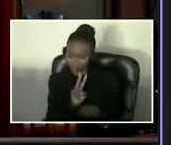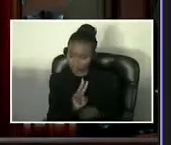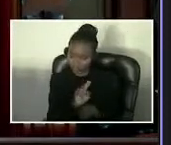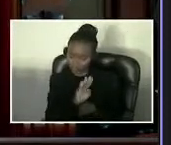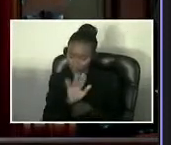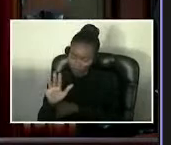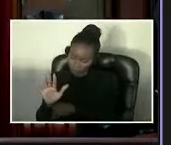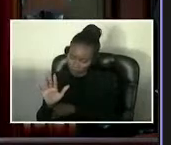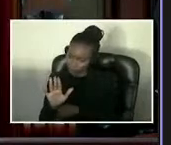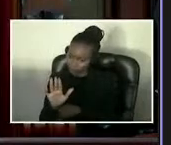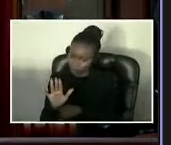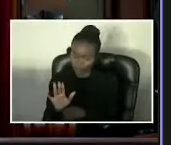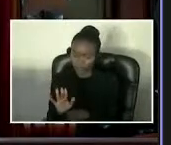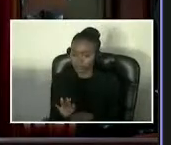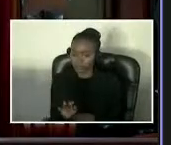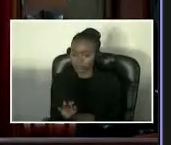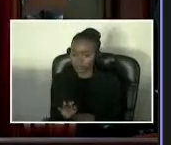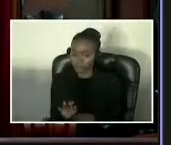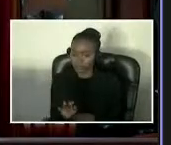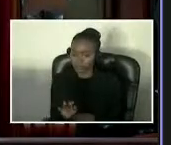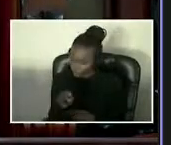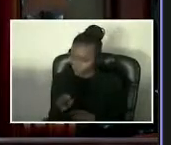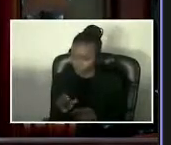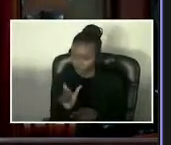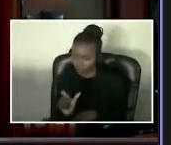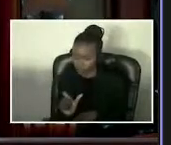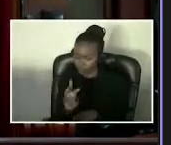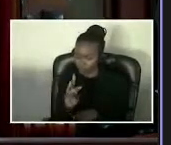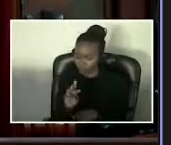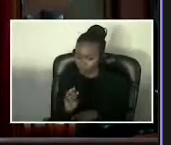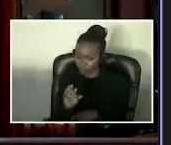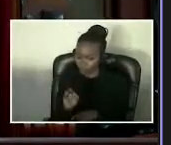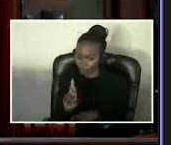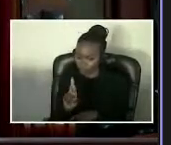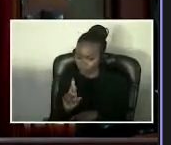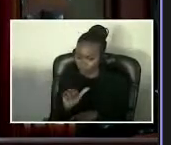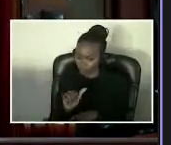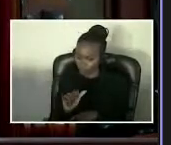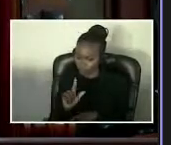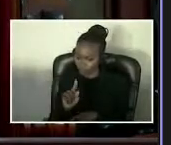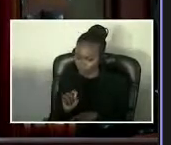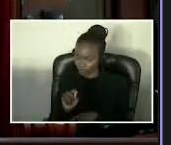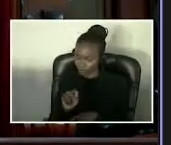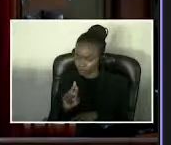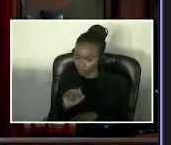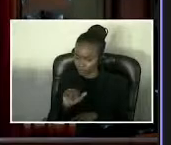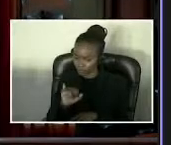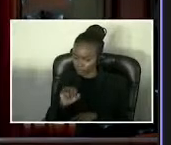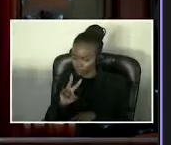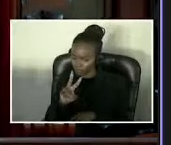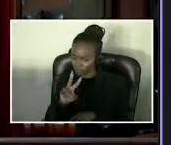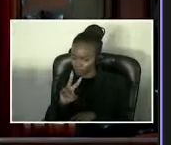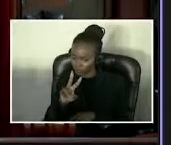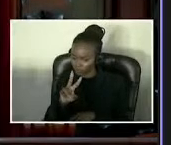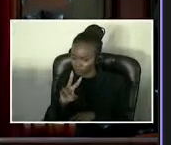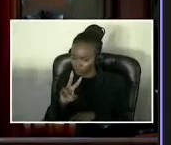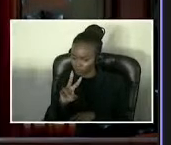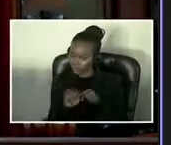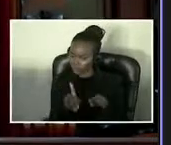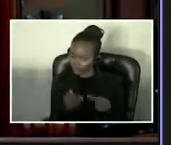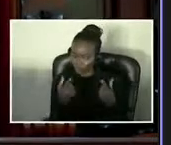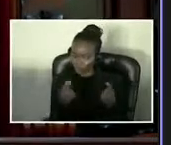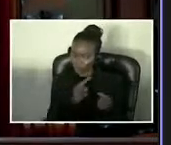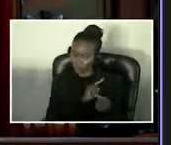was not a moratorium because the department was capable of doing something there were fans because in the issue of the employees you